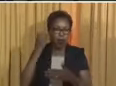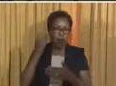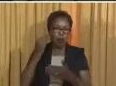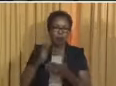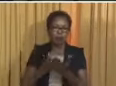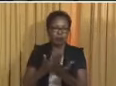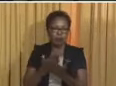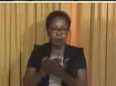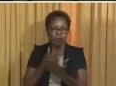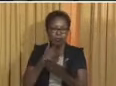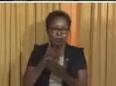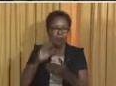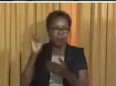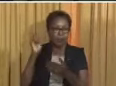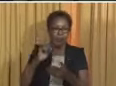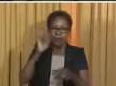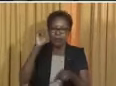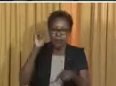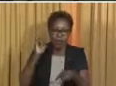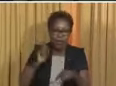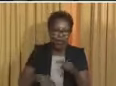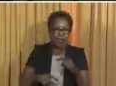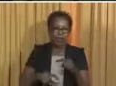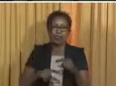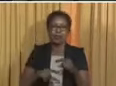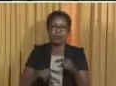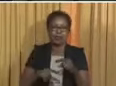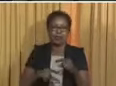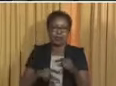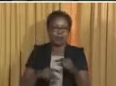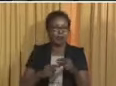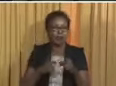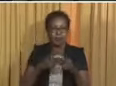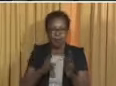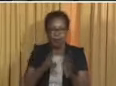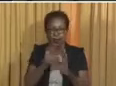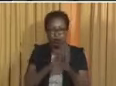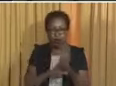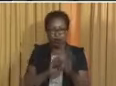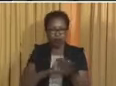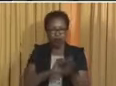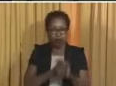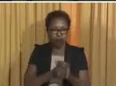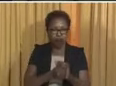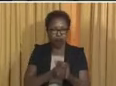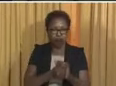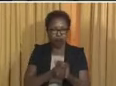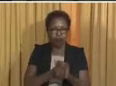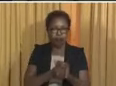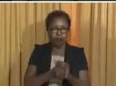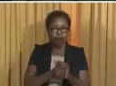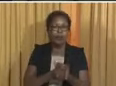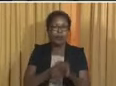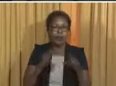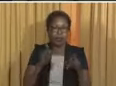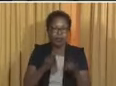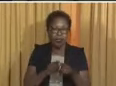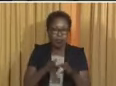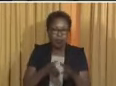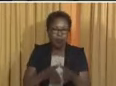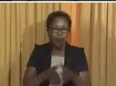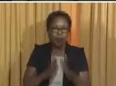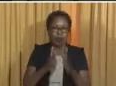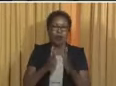as he held office, could not, as an ordinary citizen, move constitutional amendments through a popular initiative on the ground that the same route is intended for